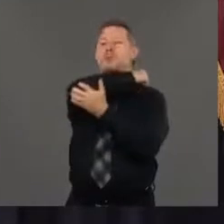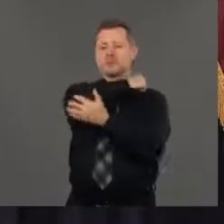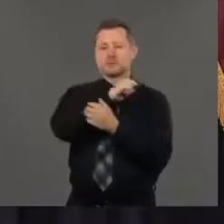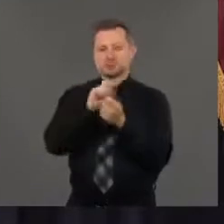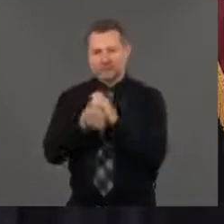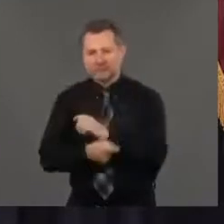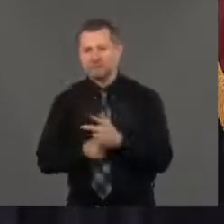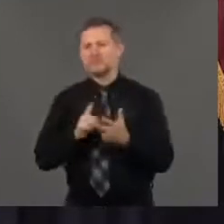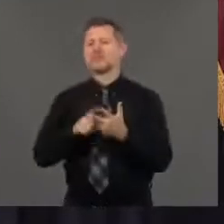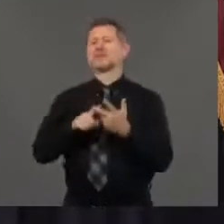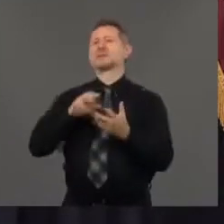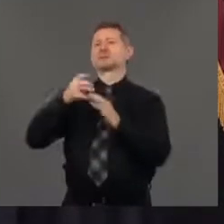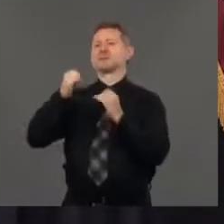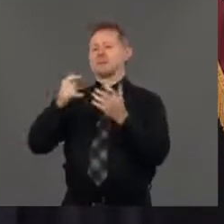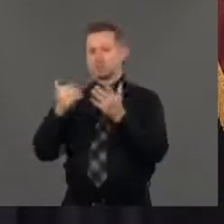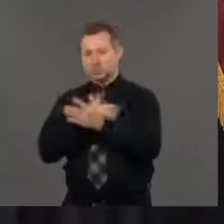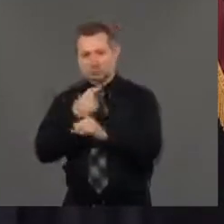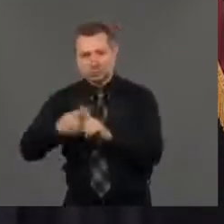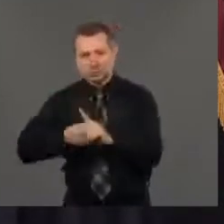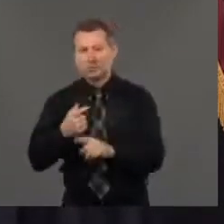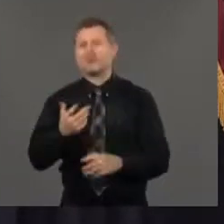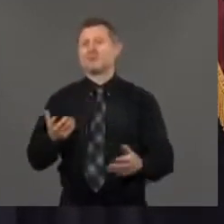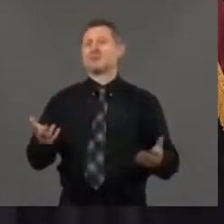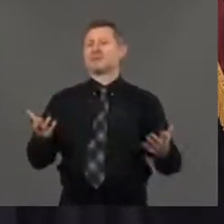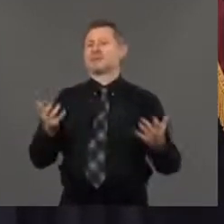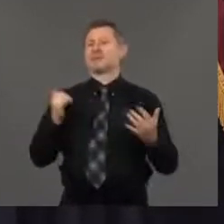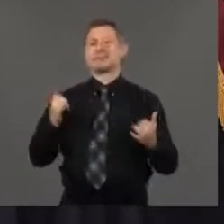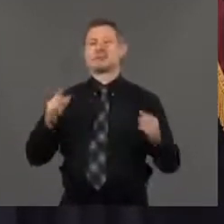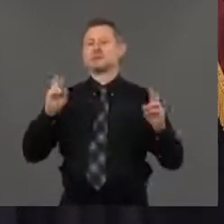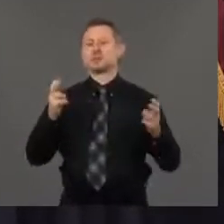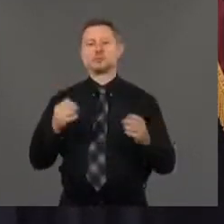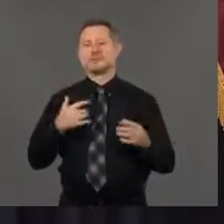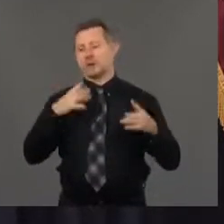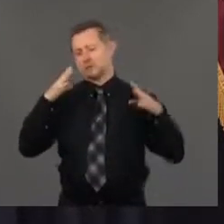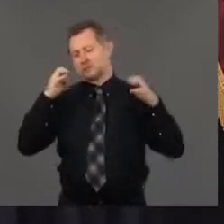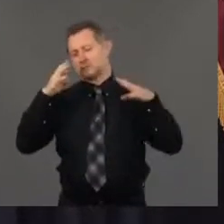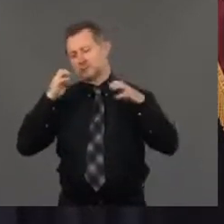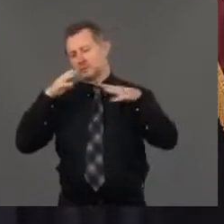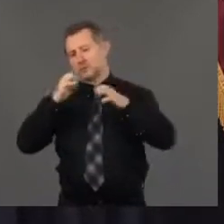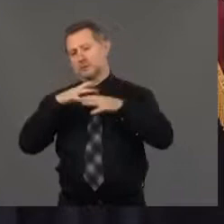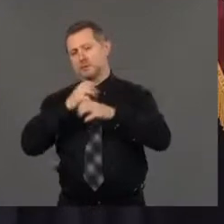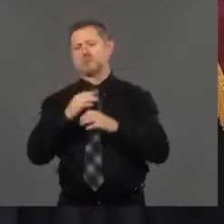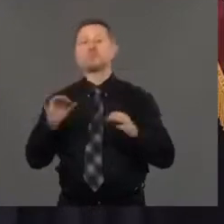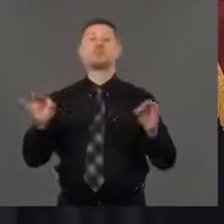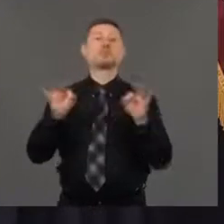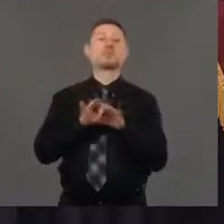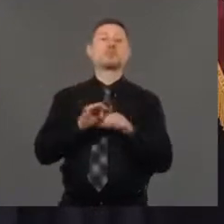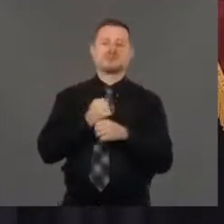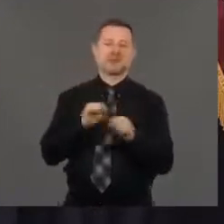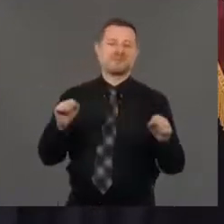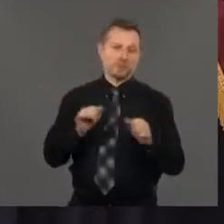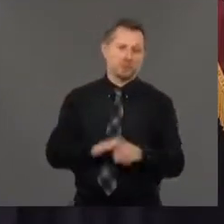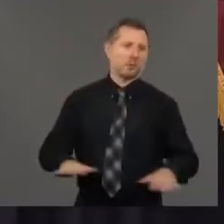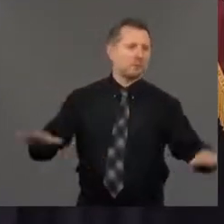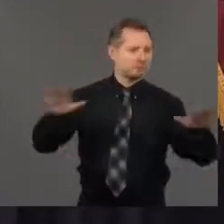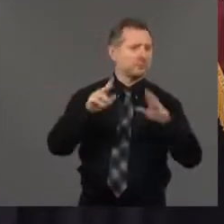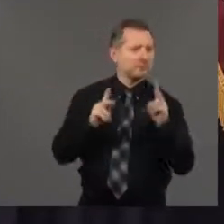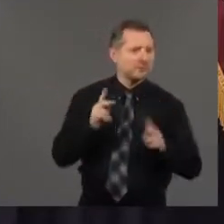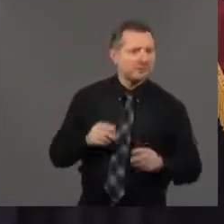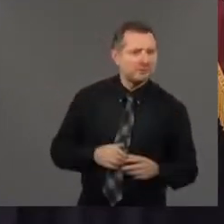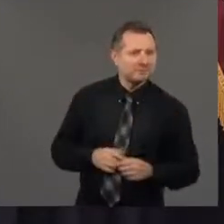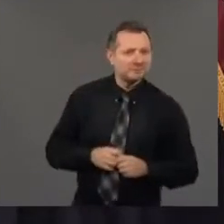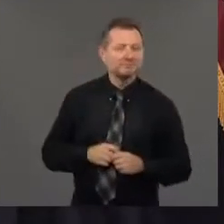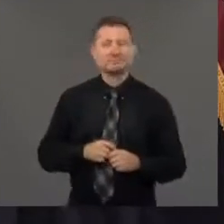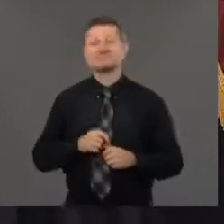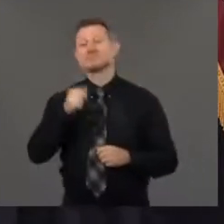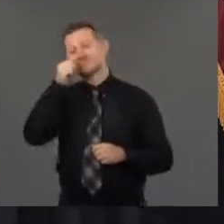now it's this. I think that this is a really complex issue that is really incredibly important to the safety of the people of New York, and that people should refrain from